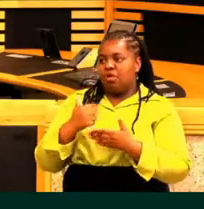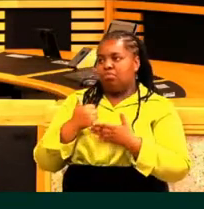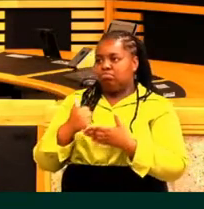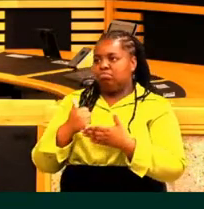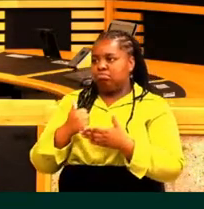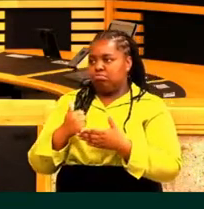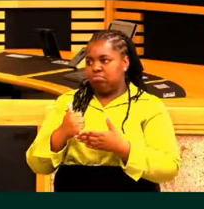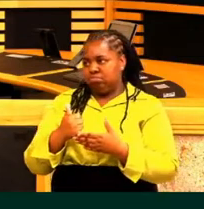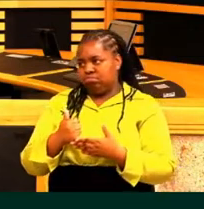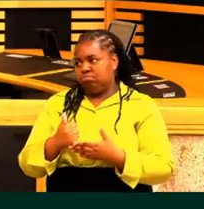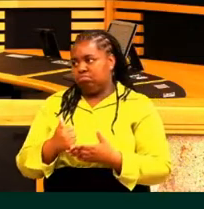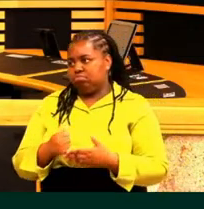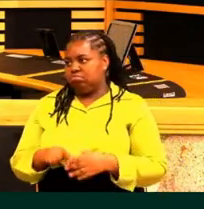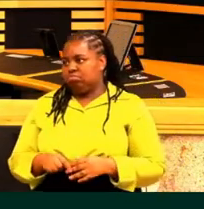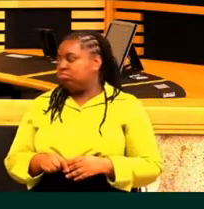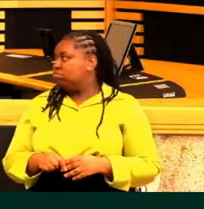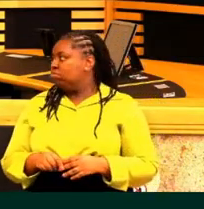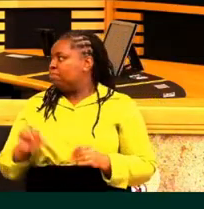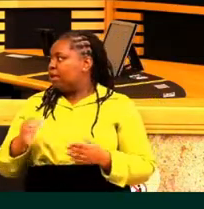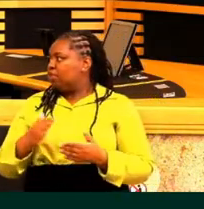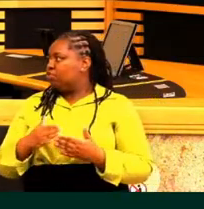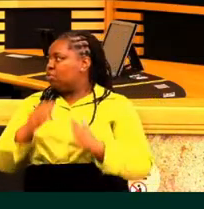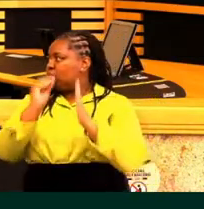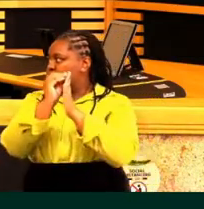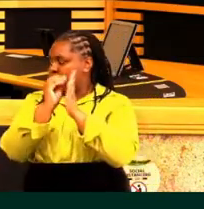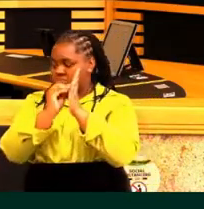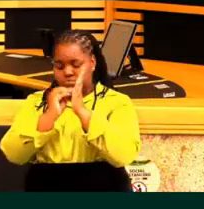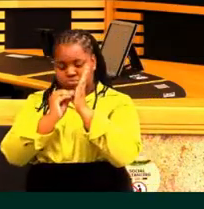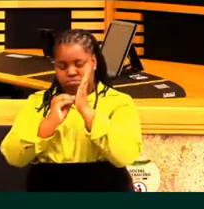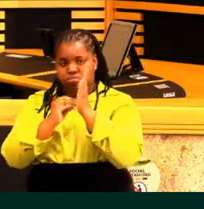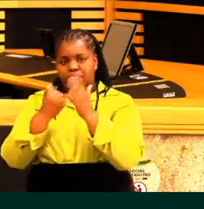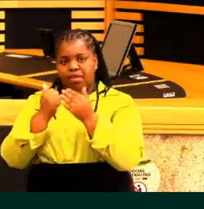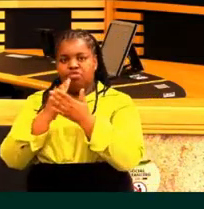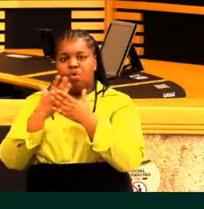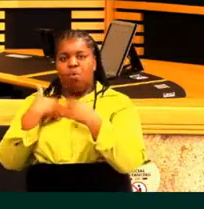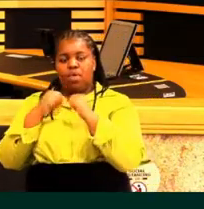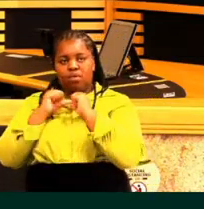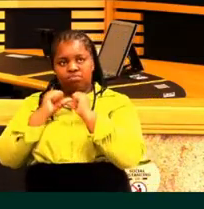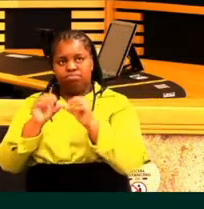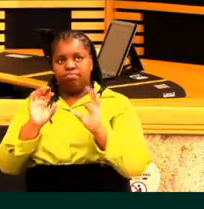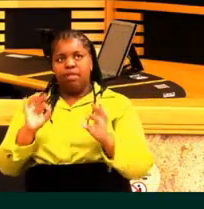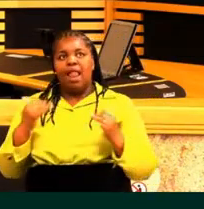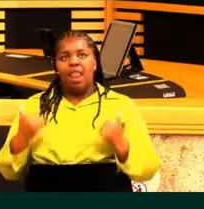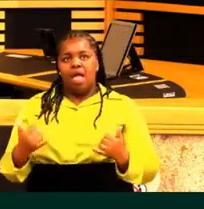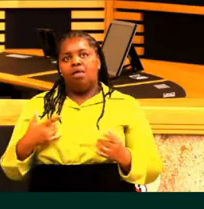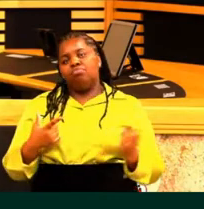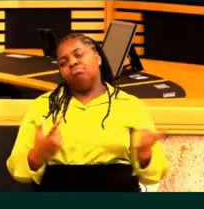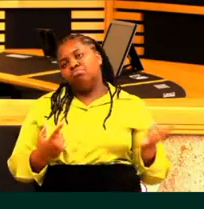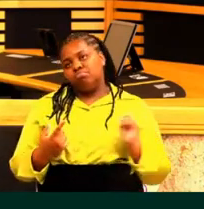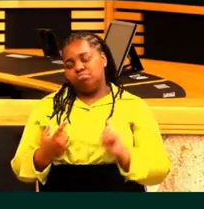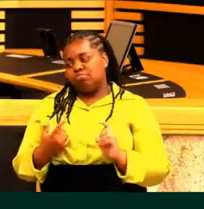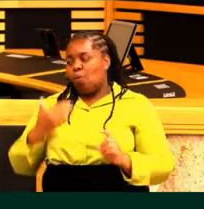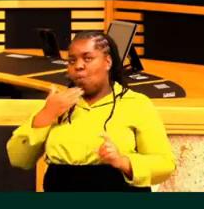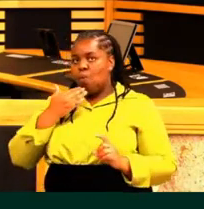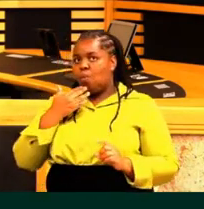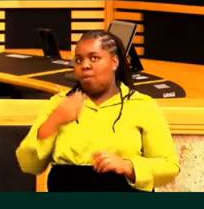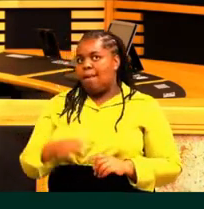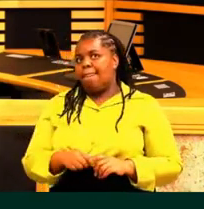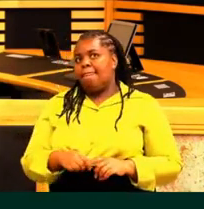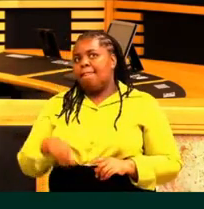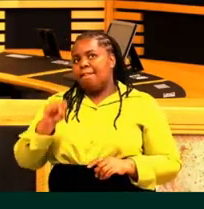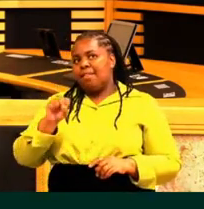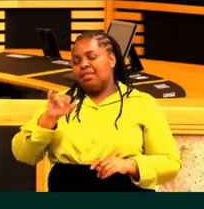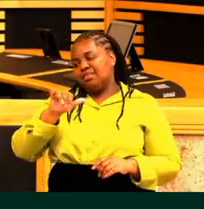capturing of resolutions so that we we move in that track now I will call upon or I'll remember